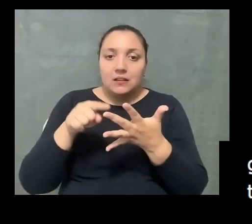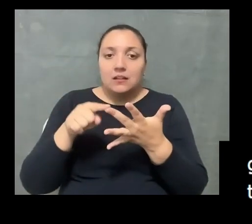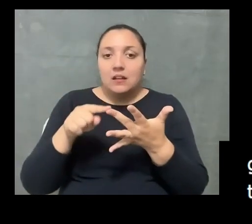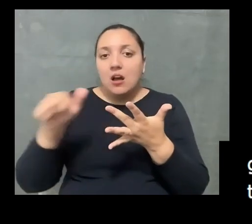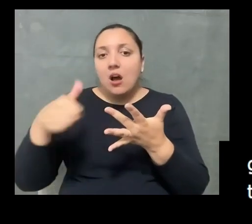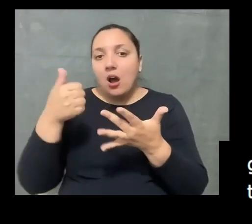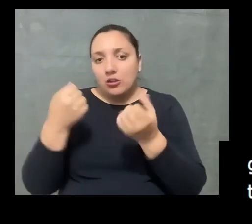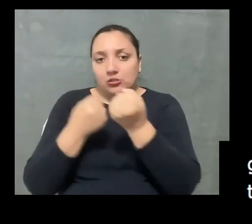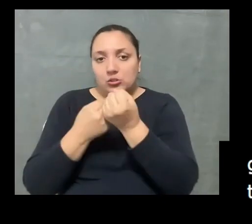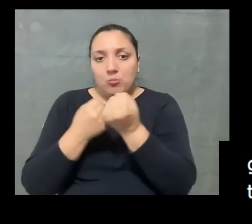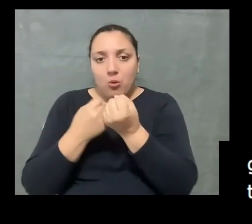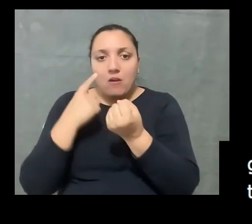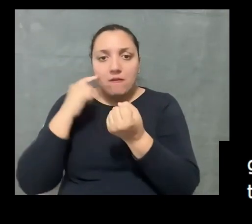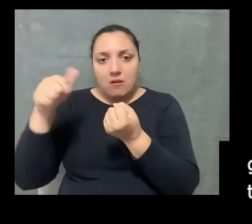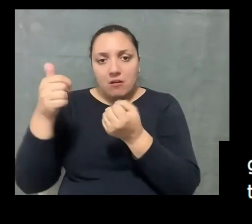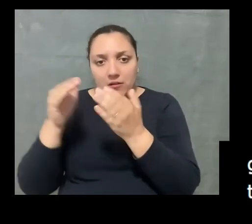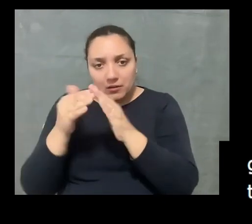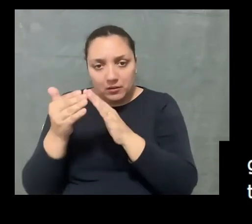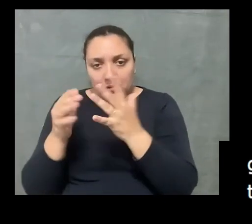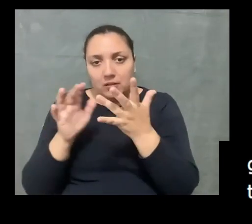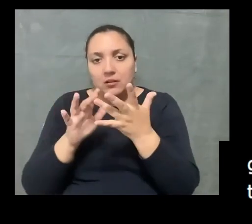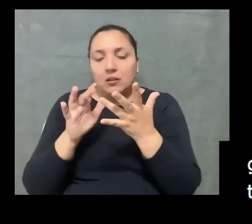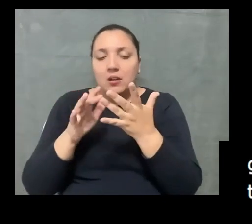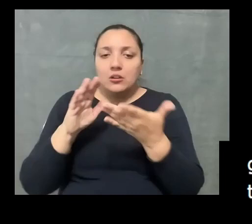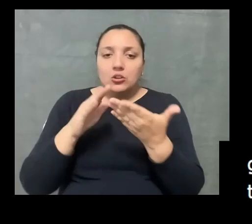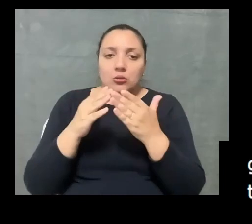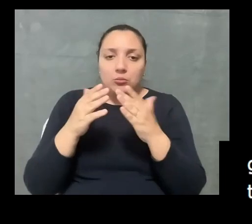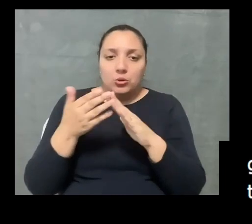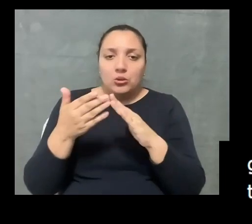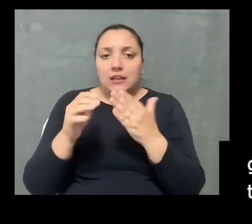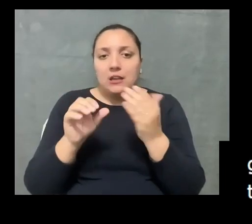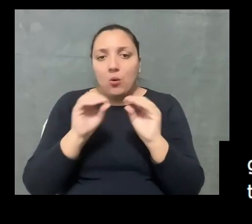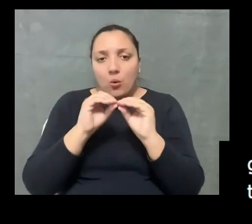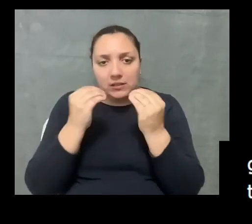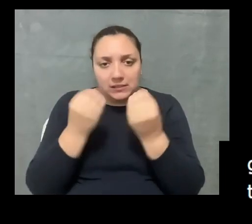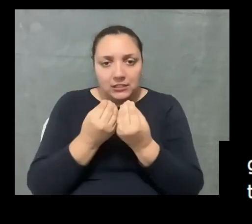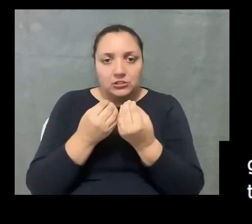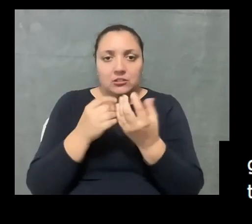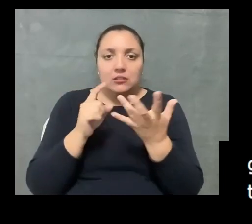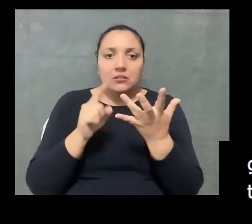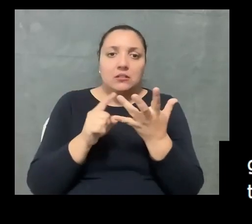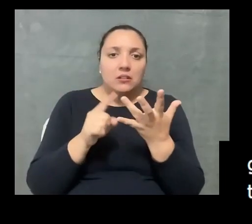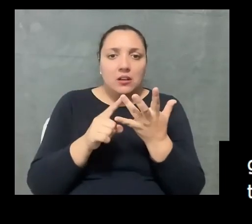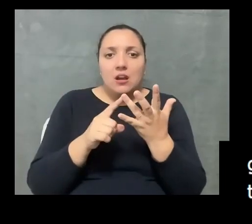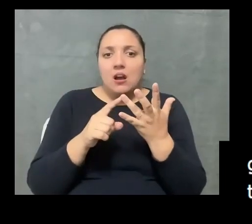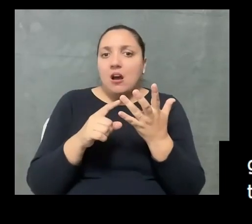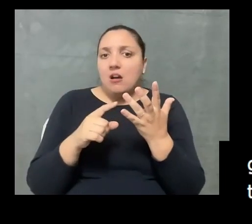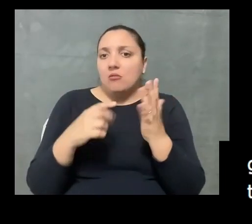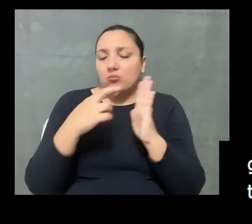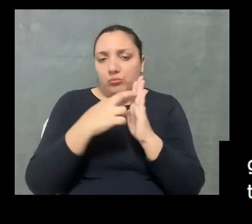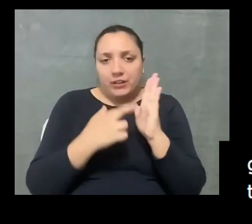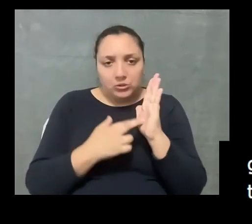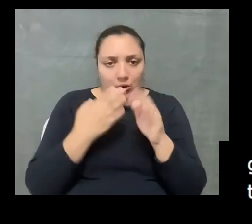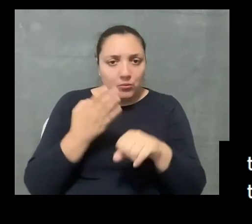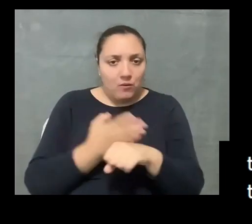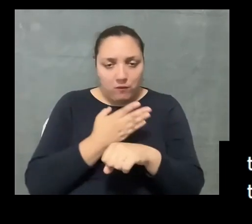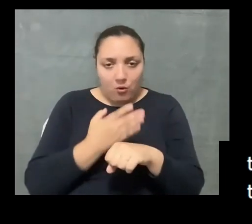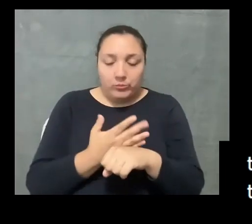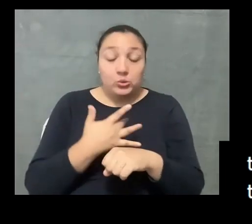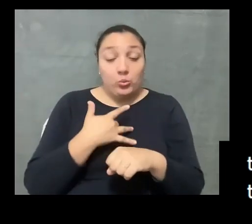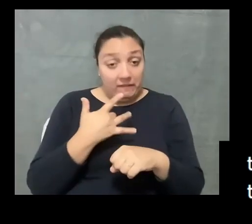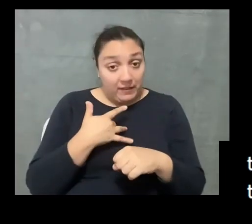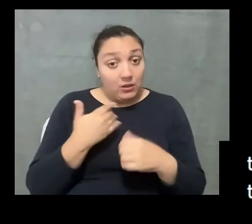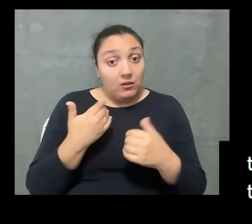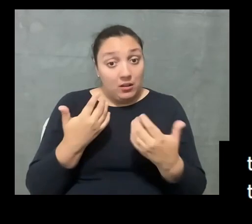municipalities, businesses, community organizations, and we're working on policy innovation and regulatory reform. So we really feel like we have a